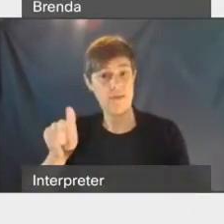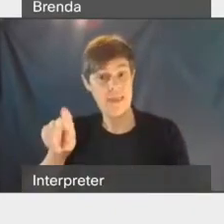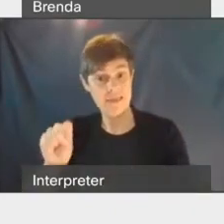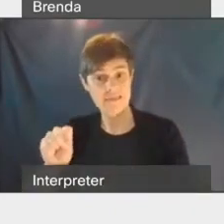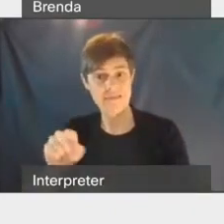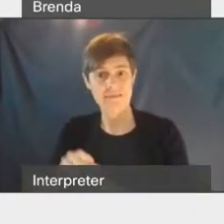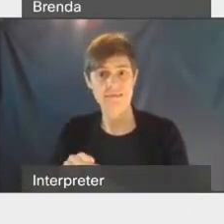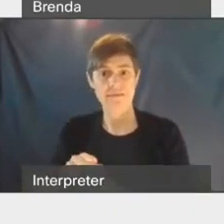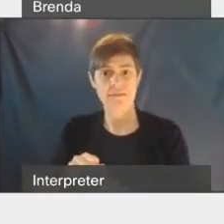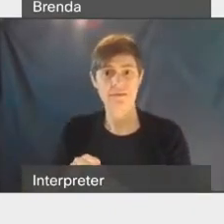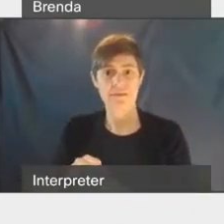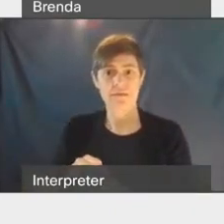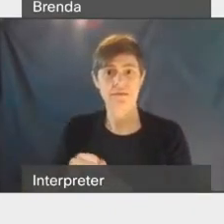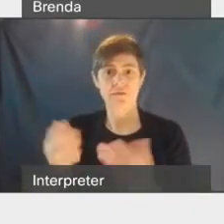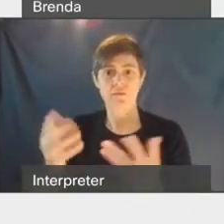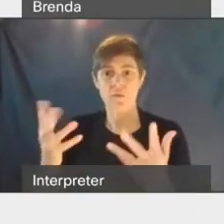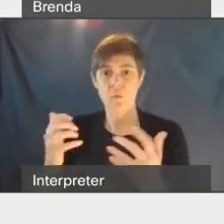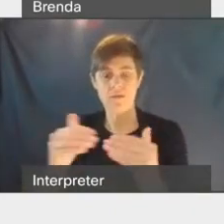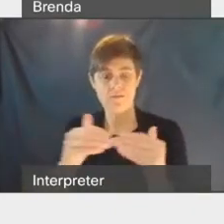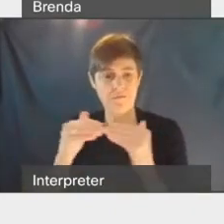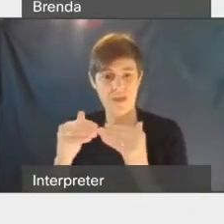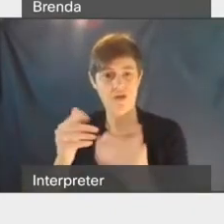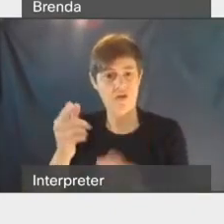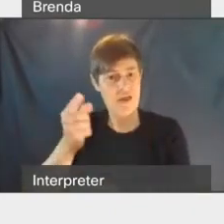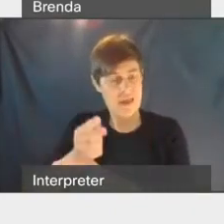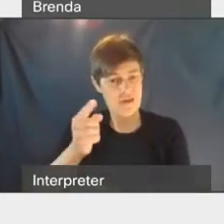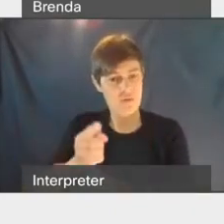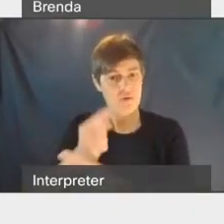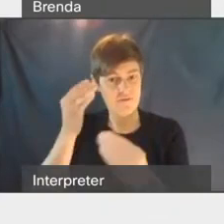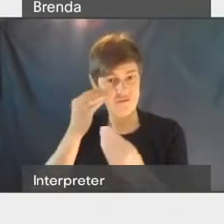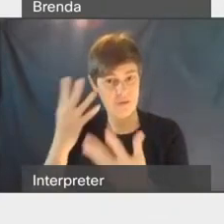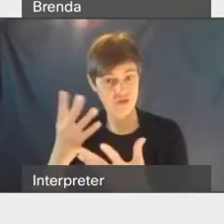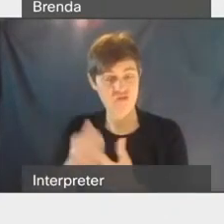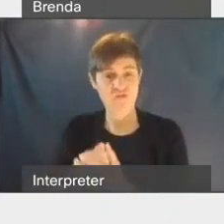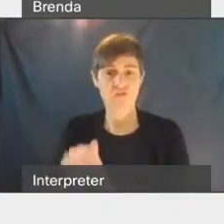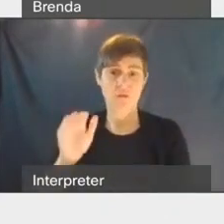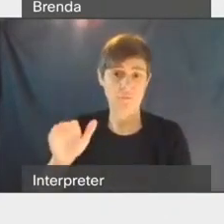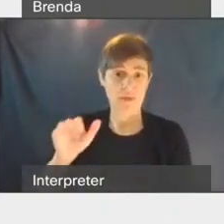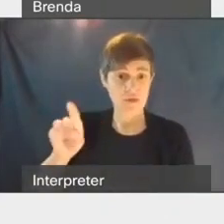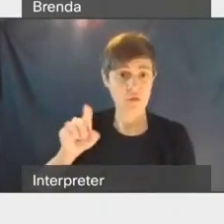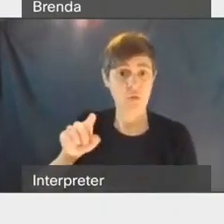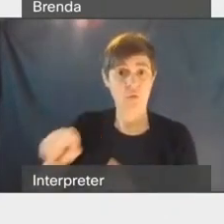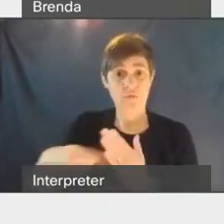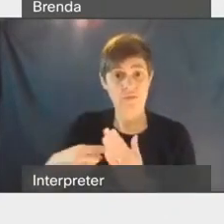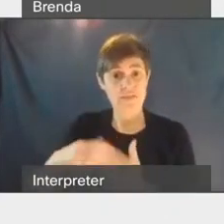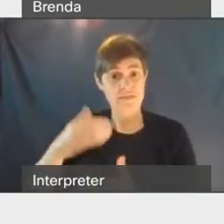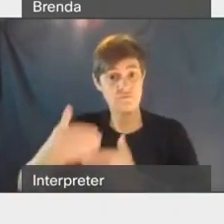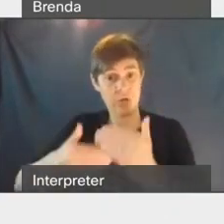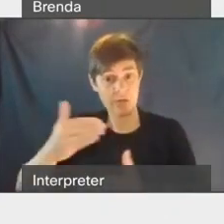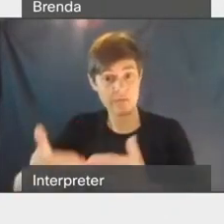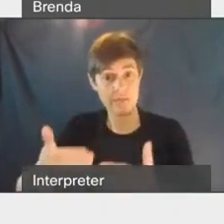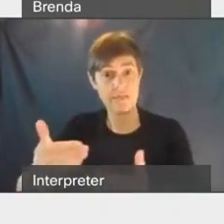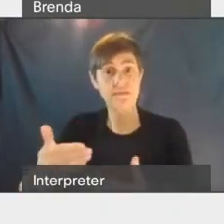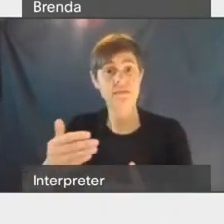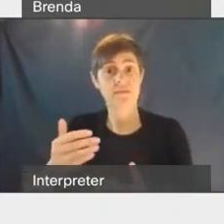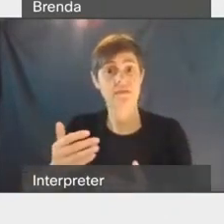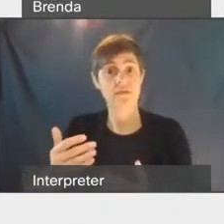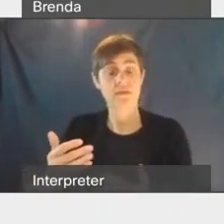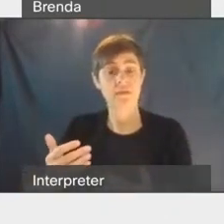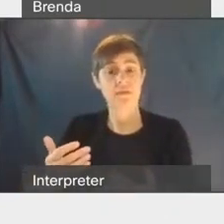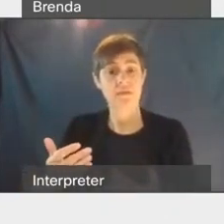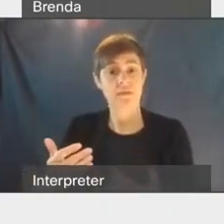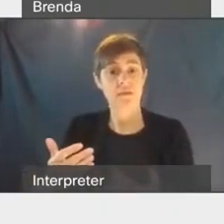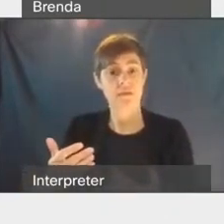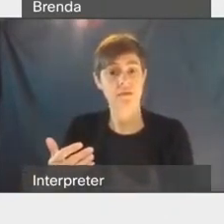accurate. So I just want to remind people, these types of processes, because it's so parochial, bring tensions. That is